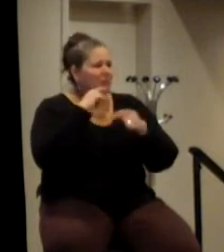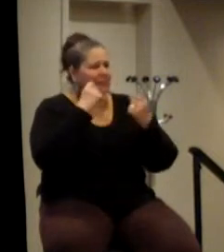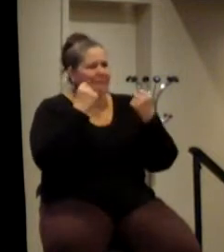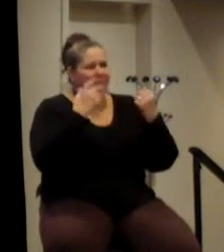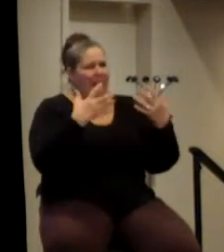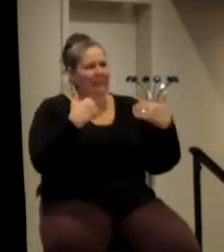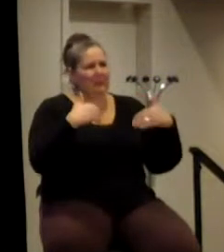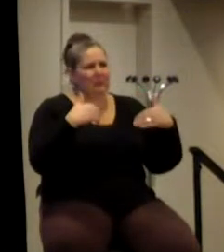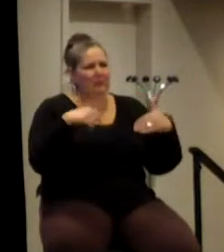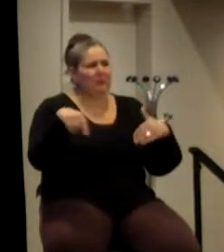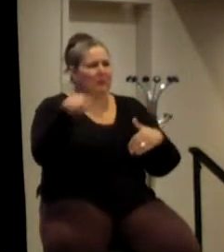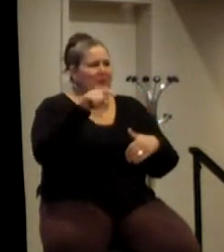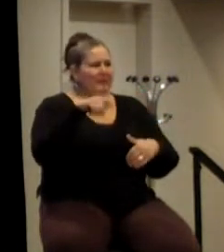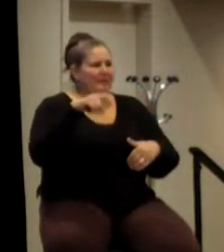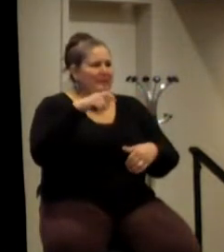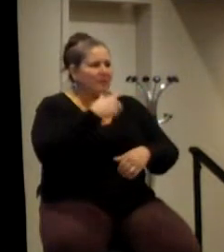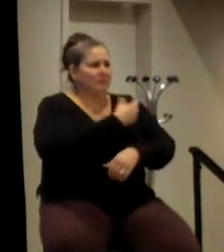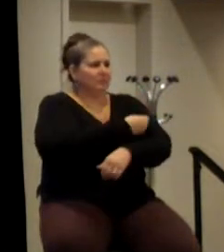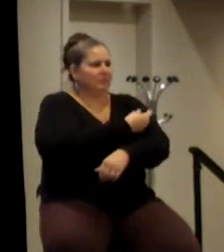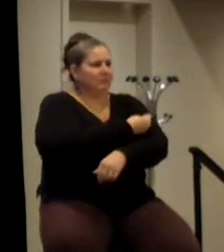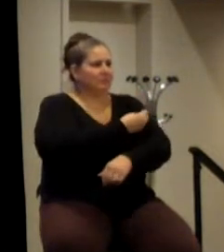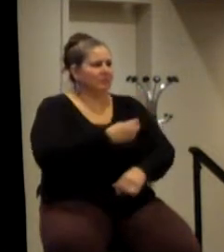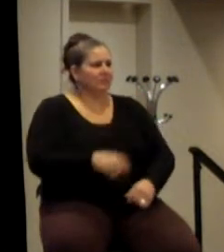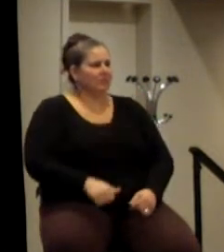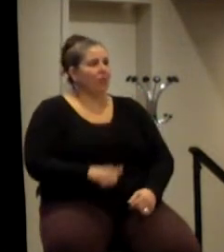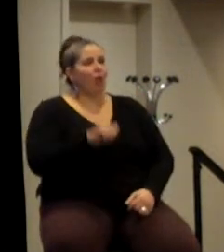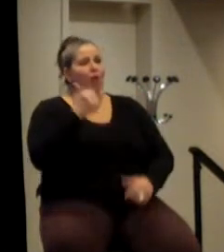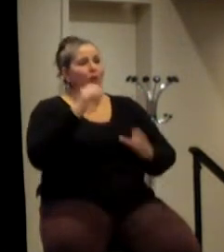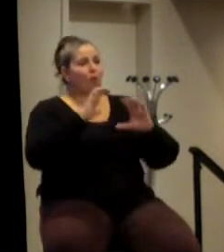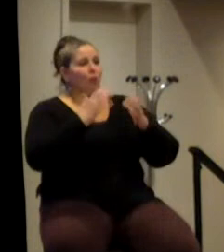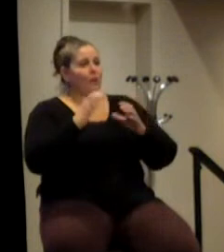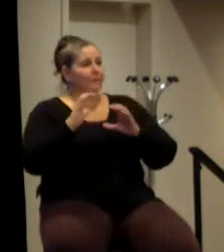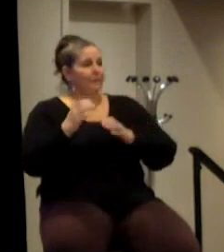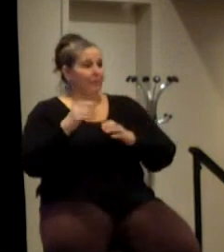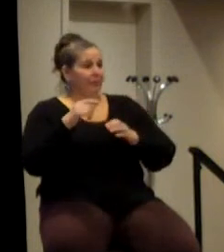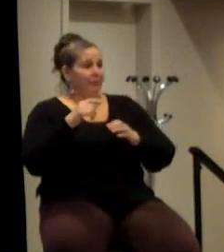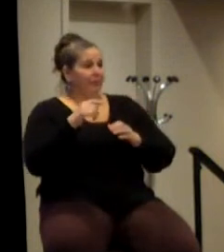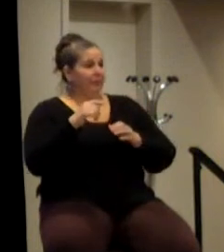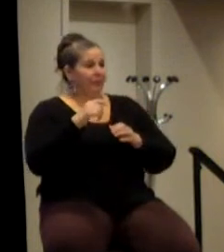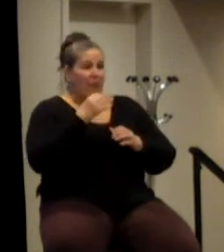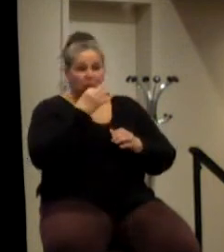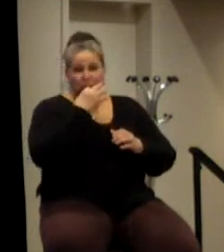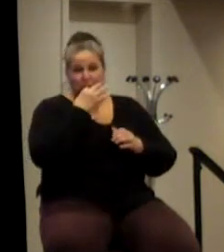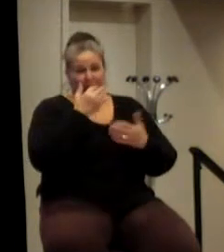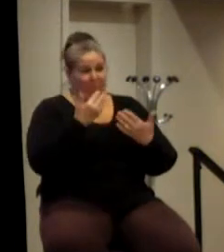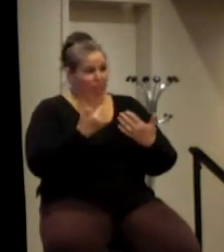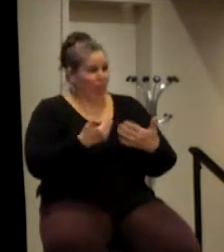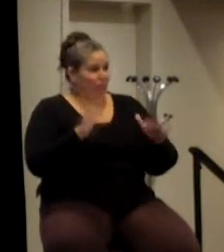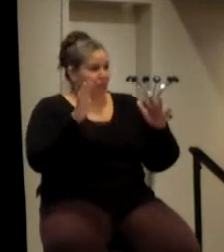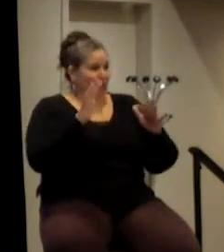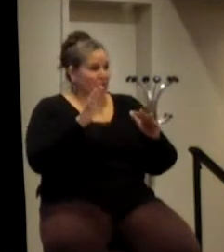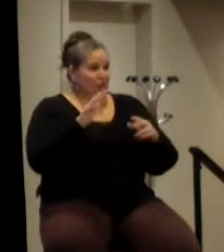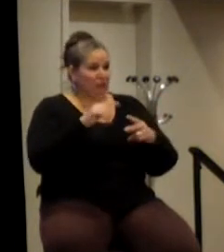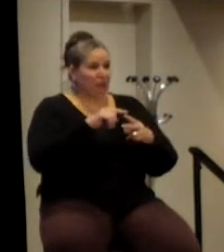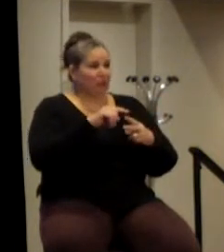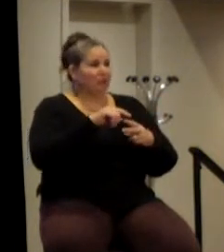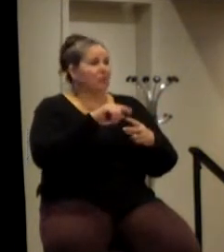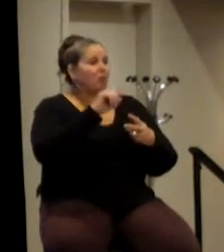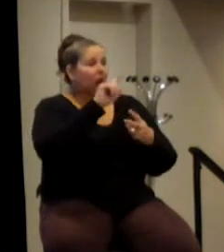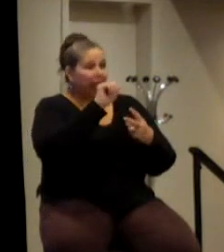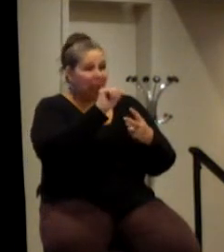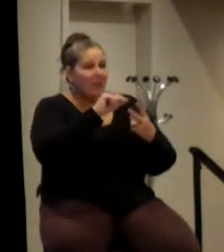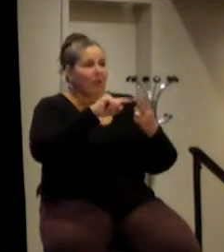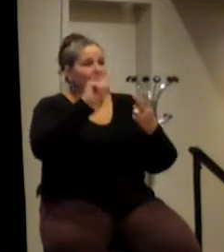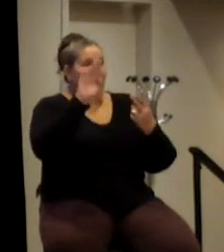we've been vaccinating. We're almost to the point where we're done with those groups. And so that frees up those vaccines to